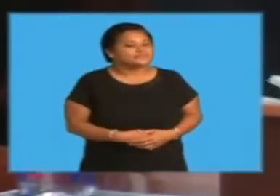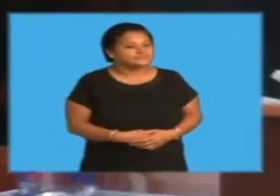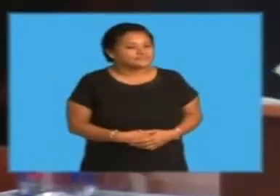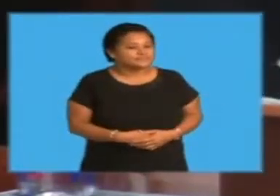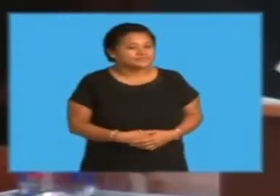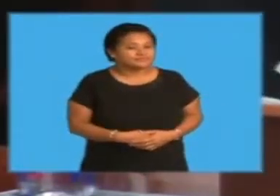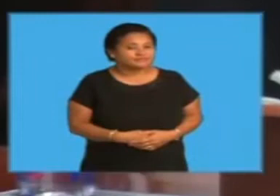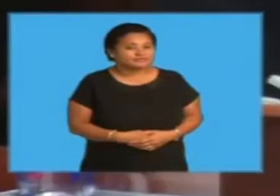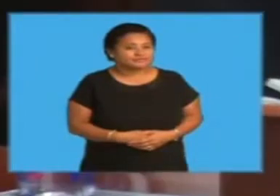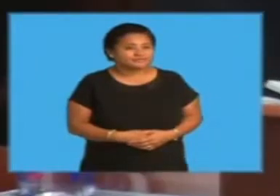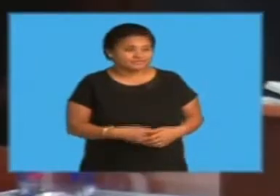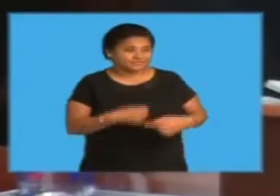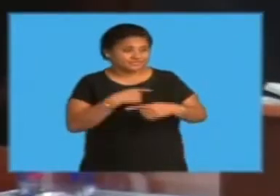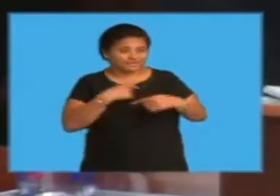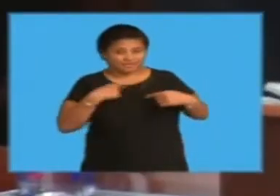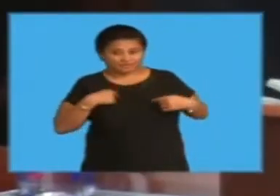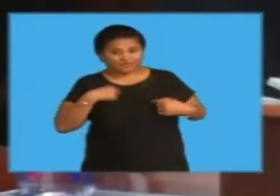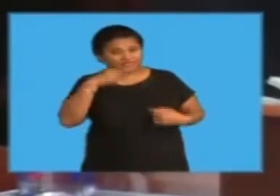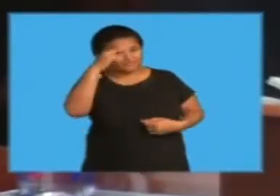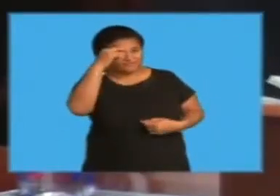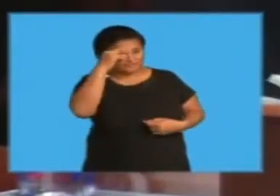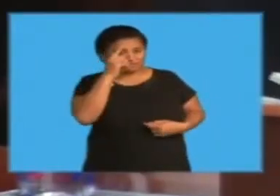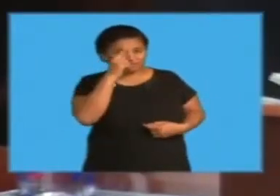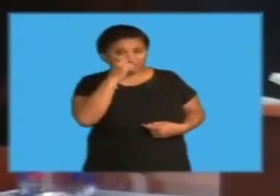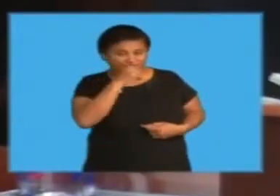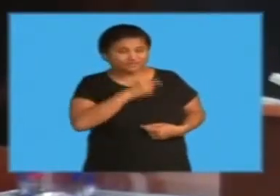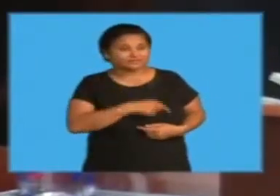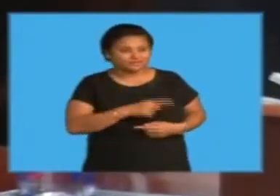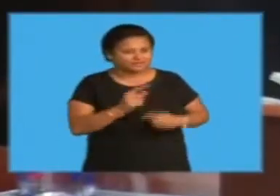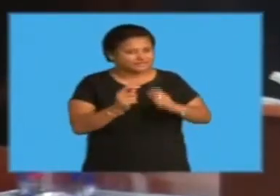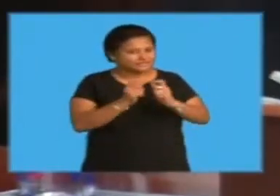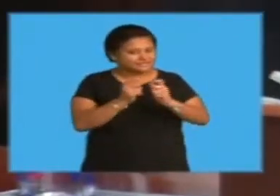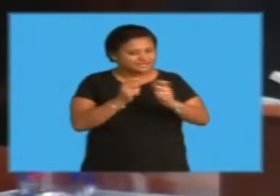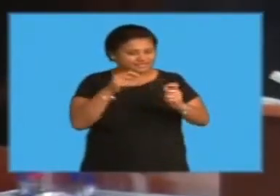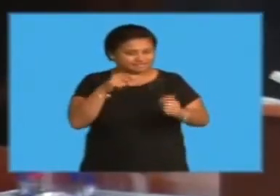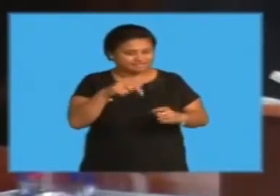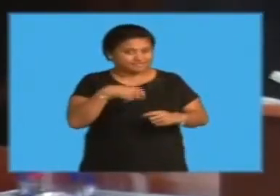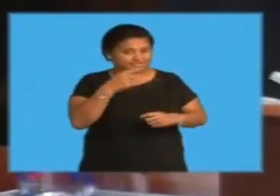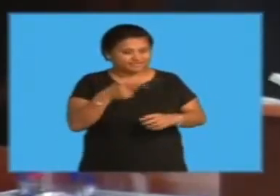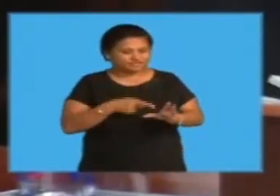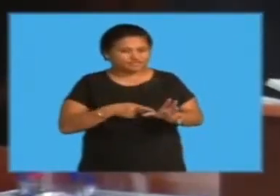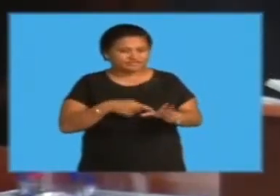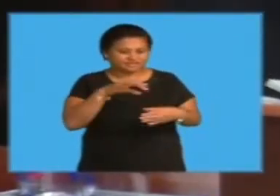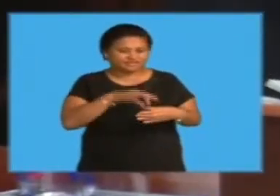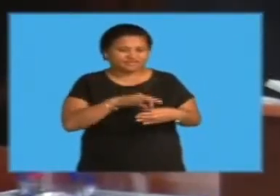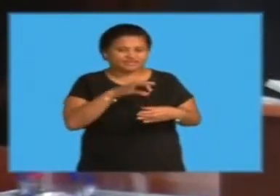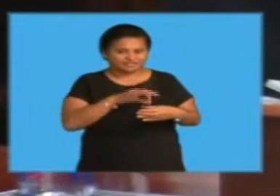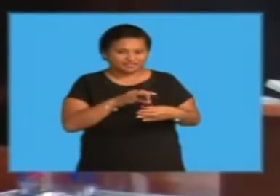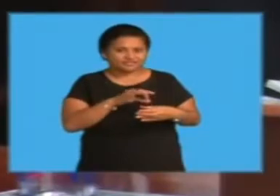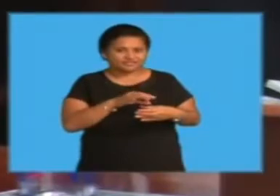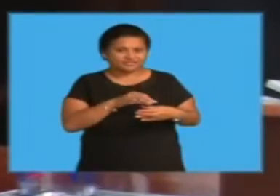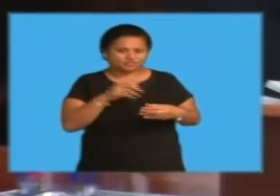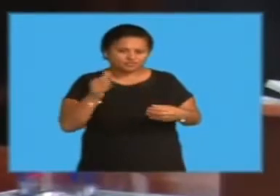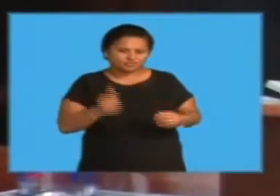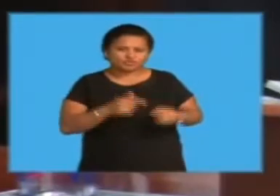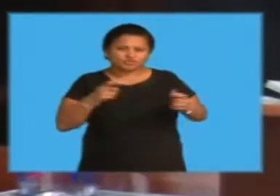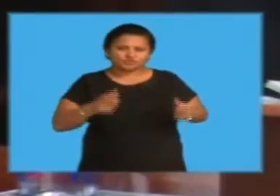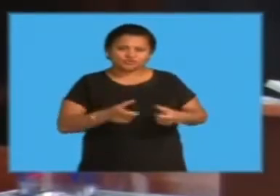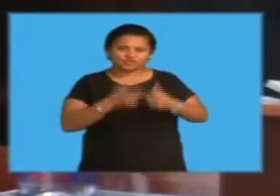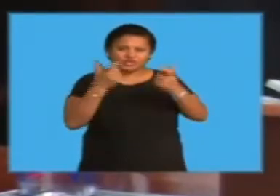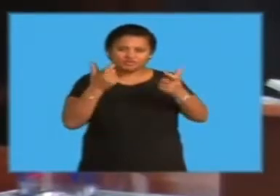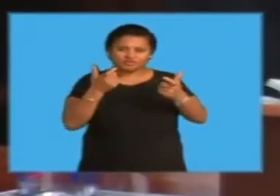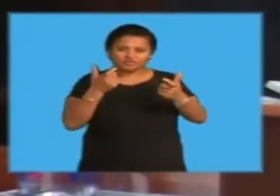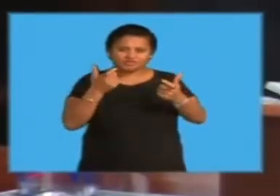We Fijians will be tested in this election. We'll be and should be challenged to contest this election on the basis